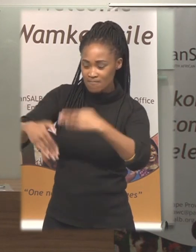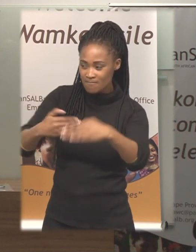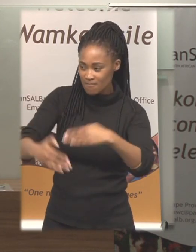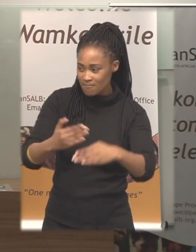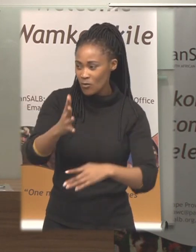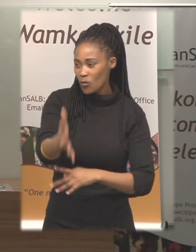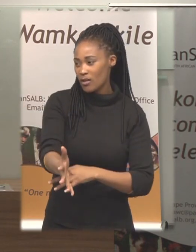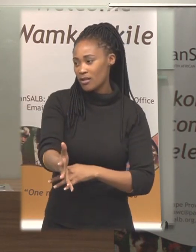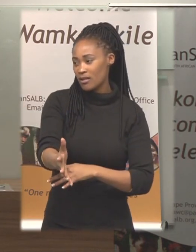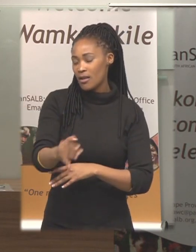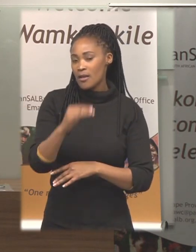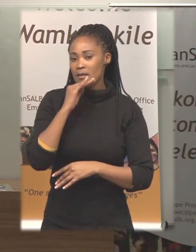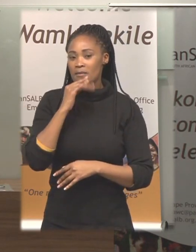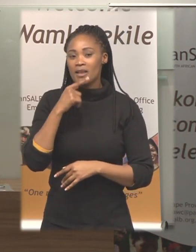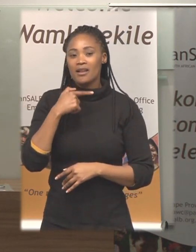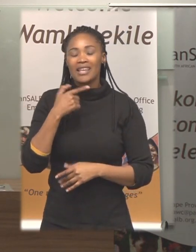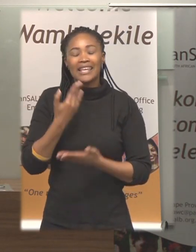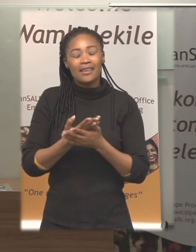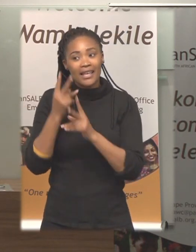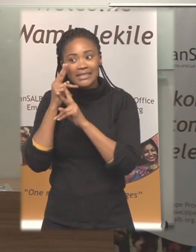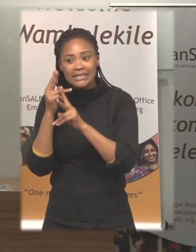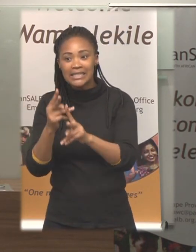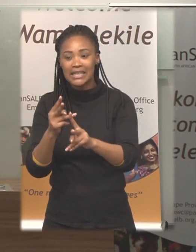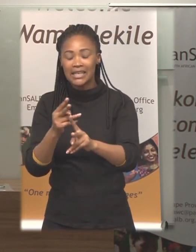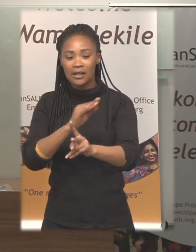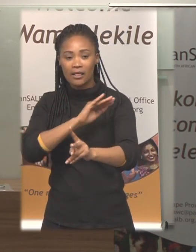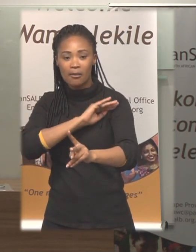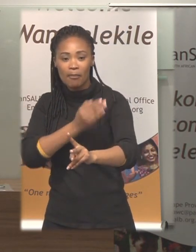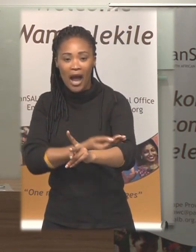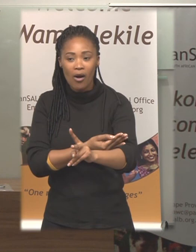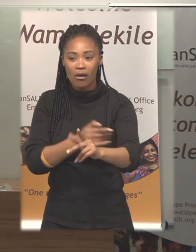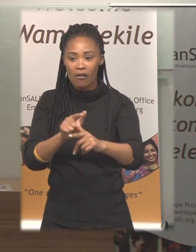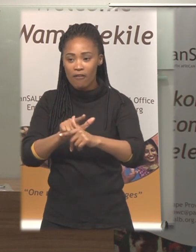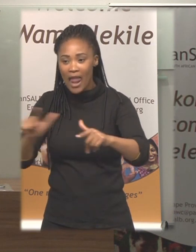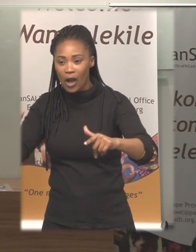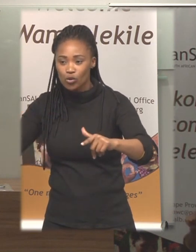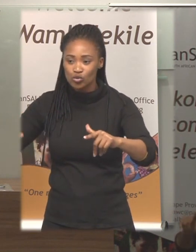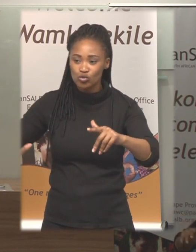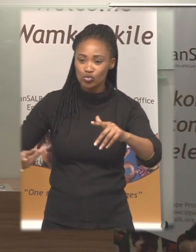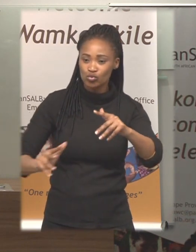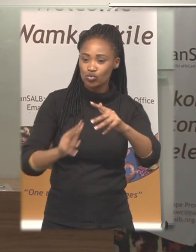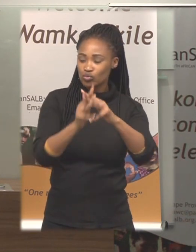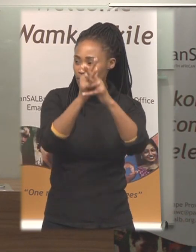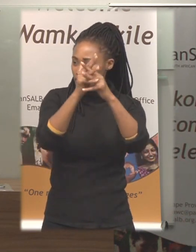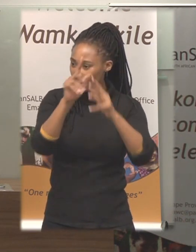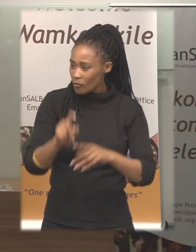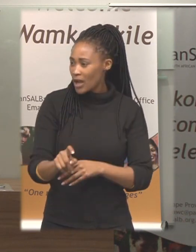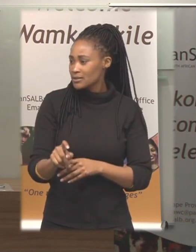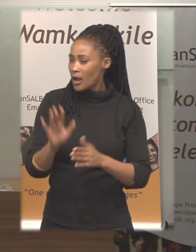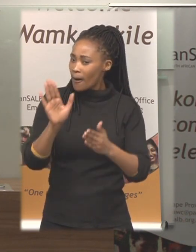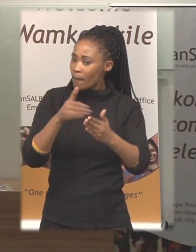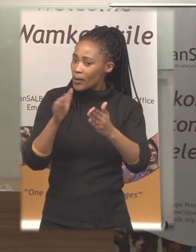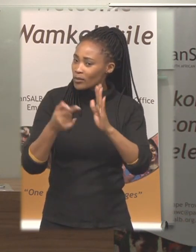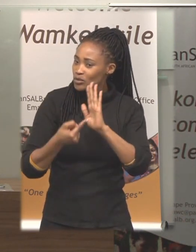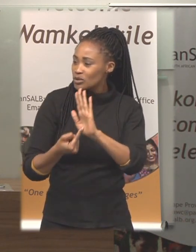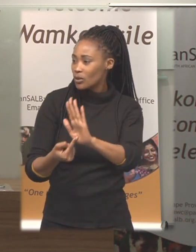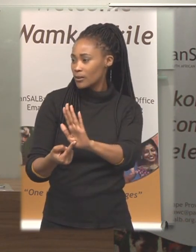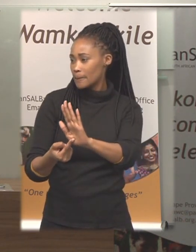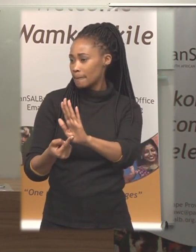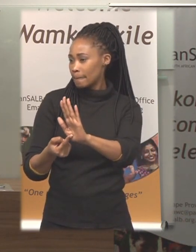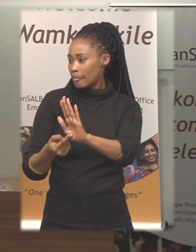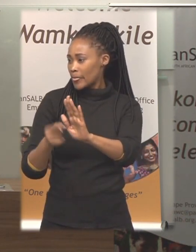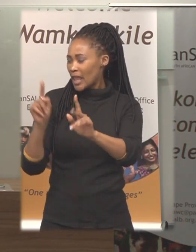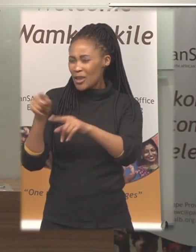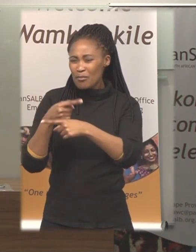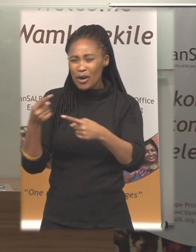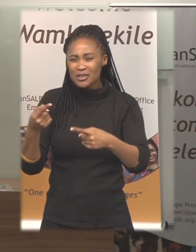see the power of bringing the languages together in this particular poem. He cannot make that meaning